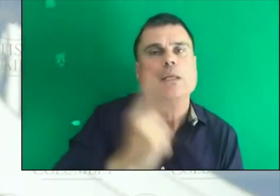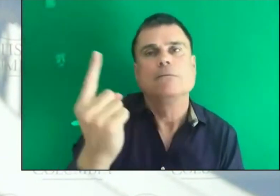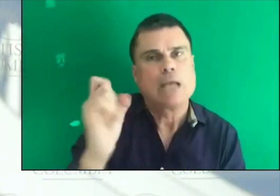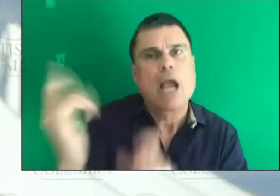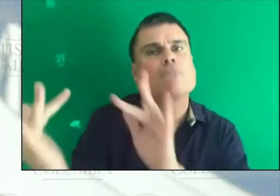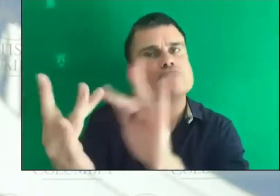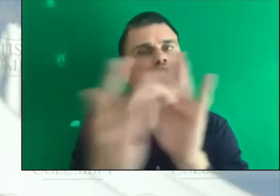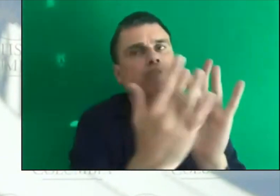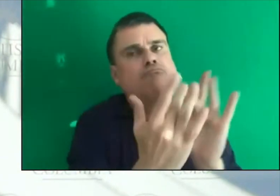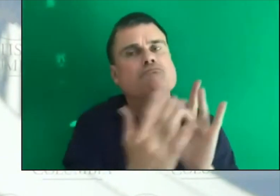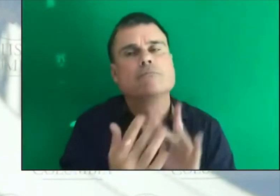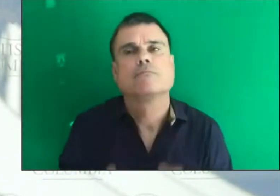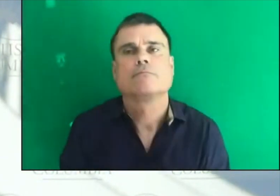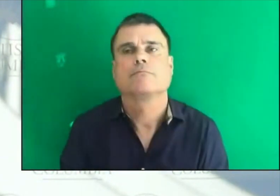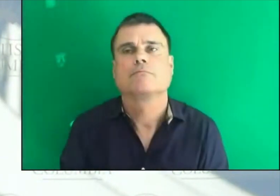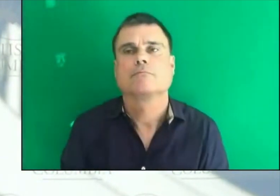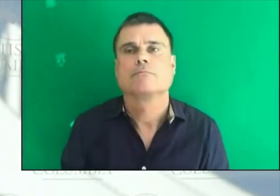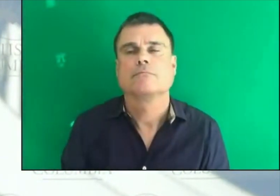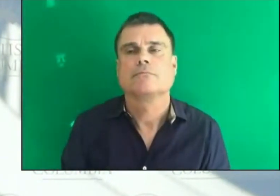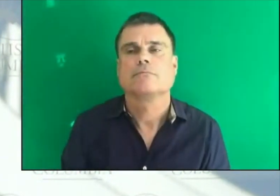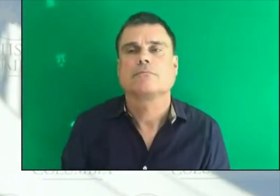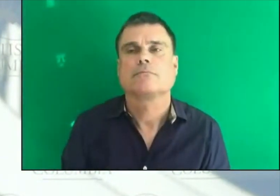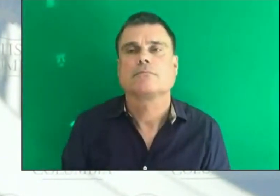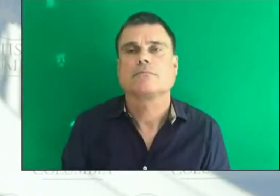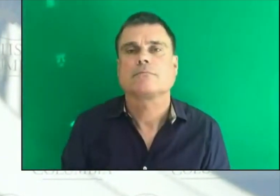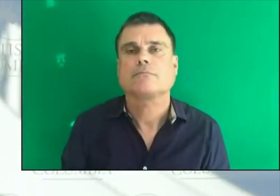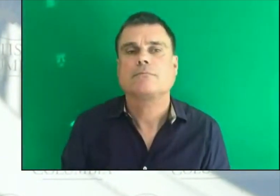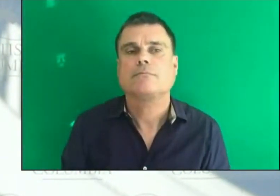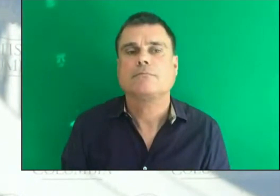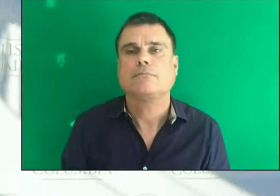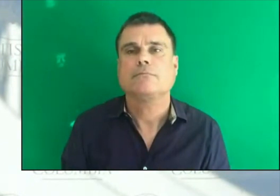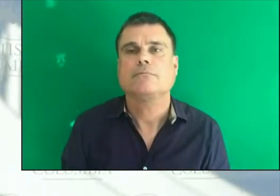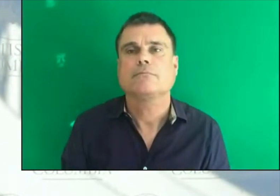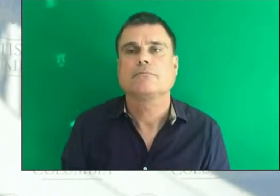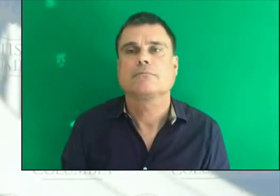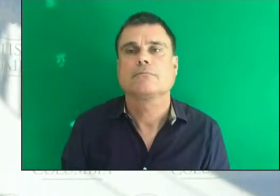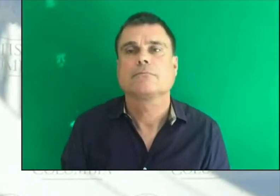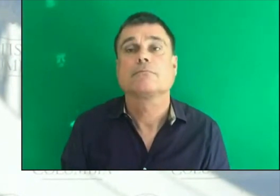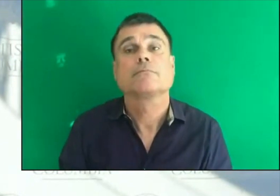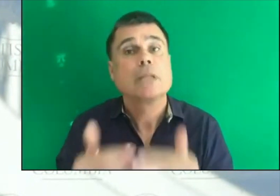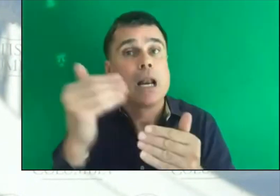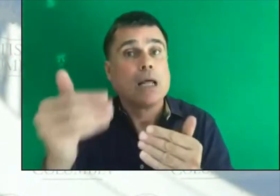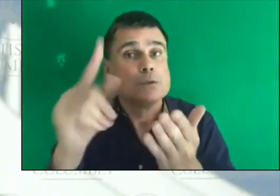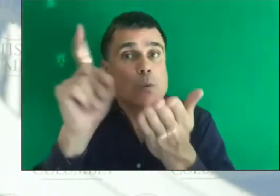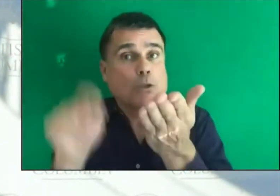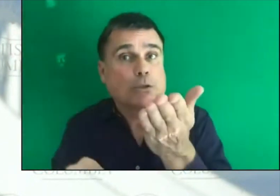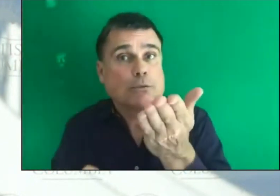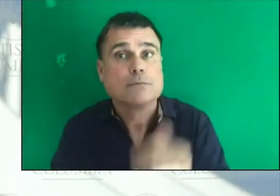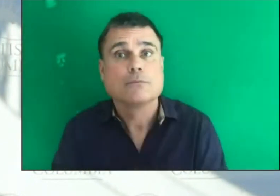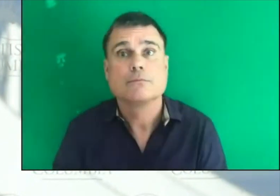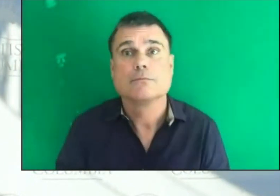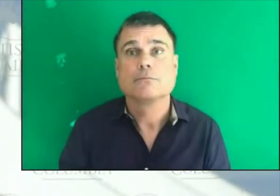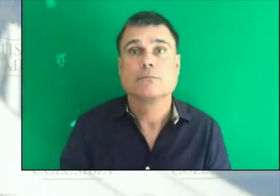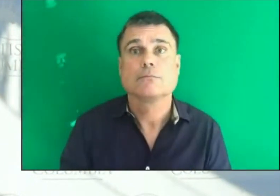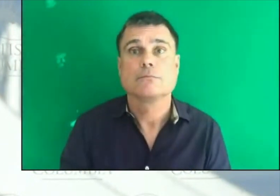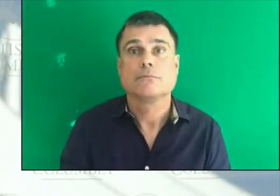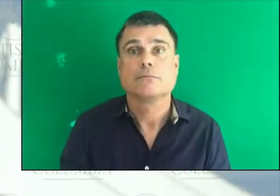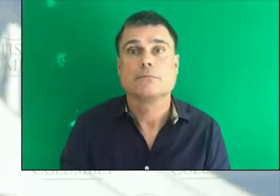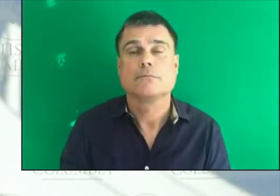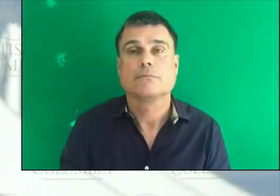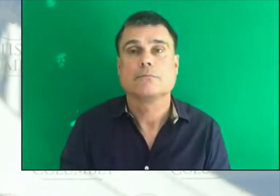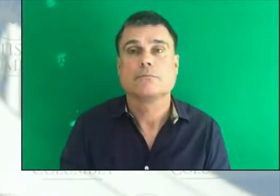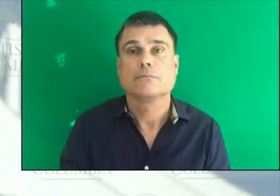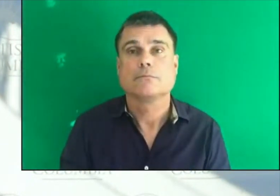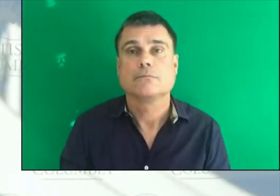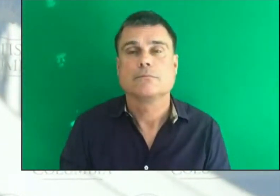be available more on the phone and via the internet and other means, so that we can get through this period together and support one another